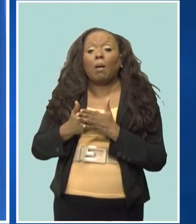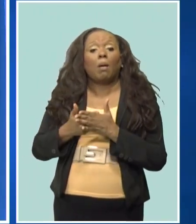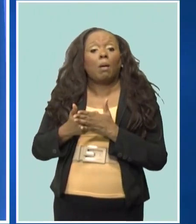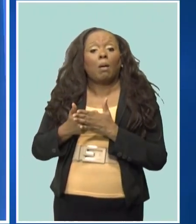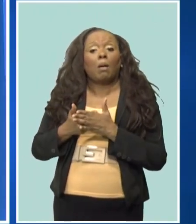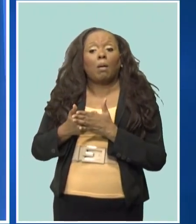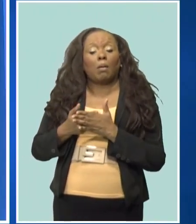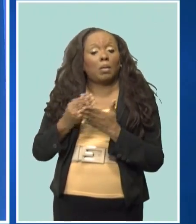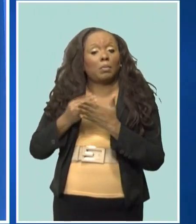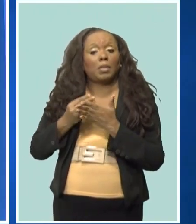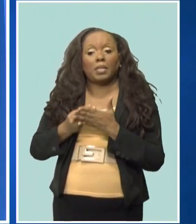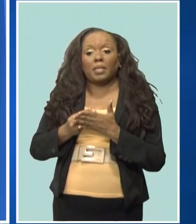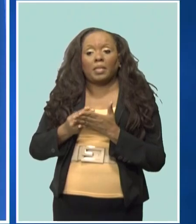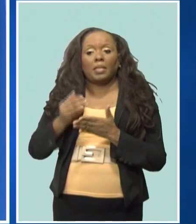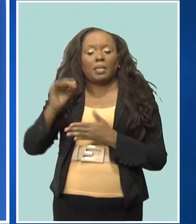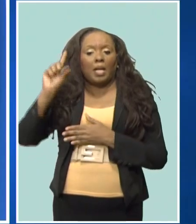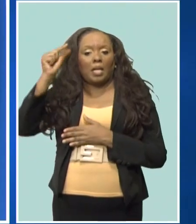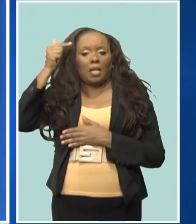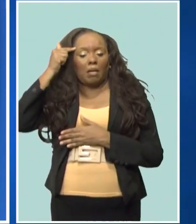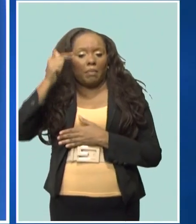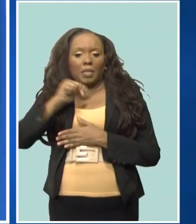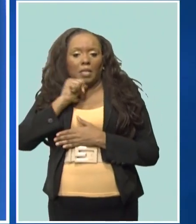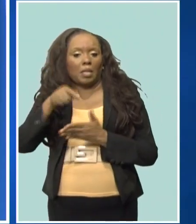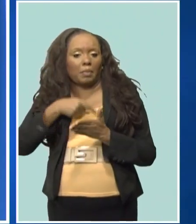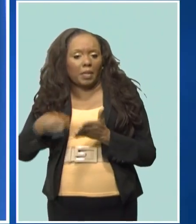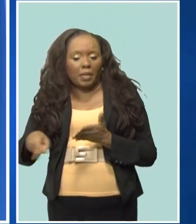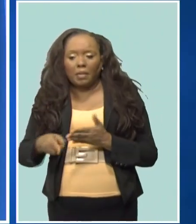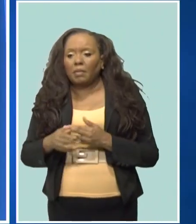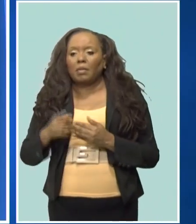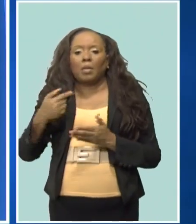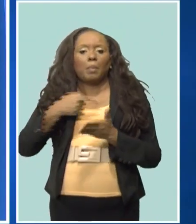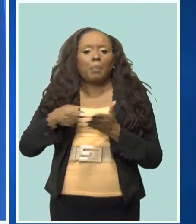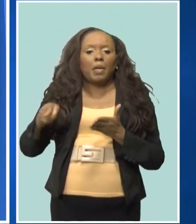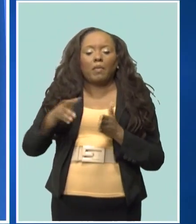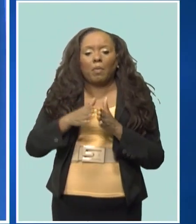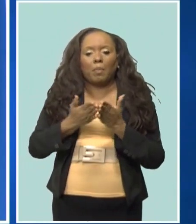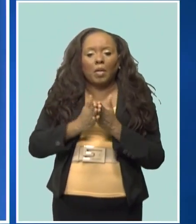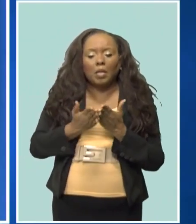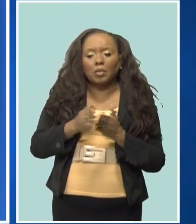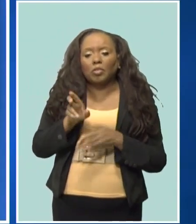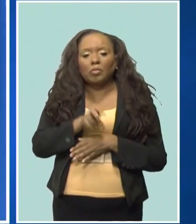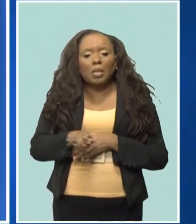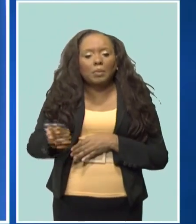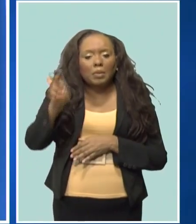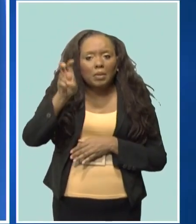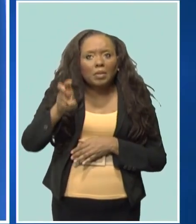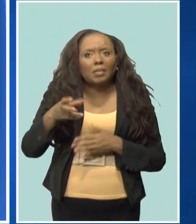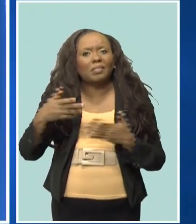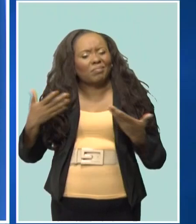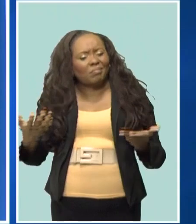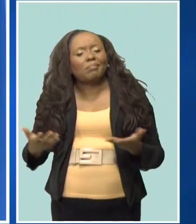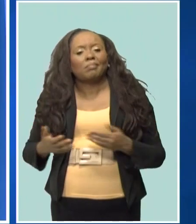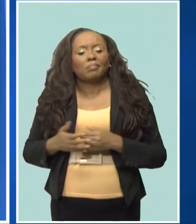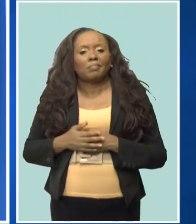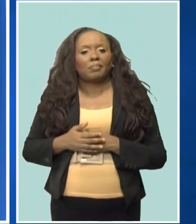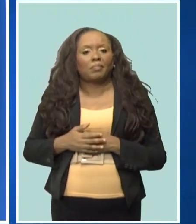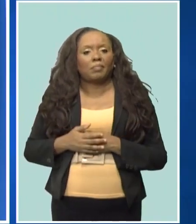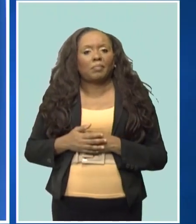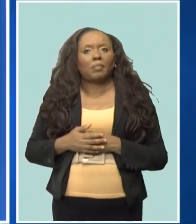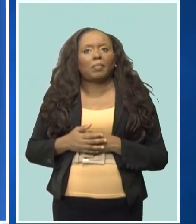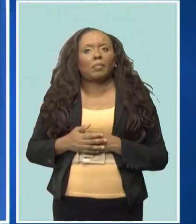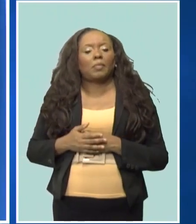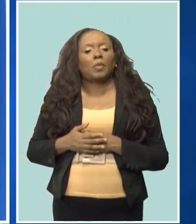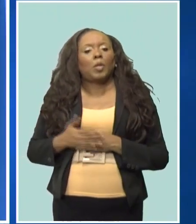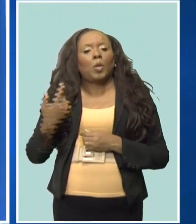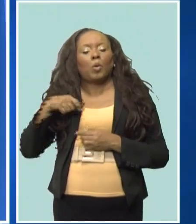of Barbados, including guild fees, books, transportation, etc. And we do this for the duration of the